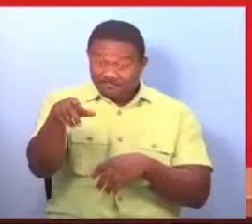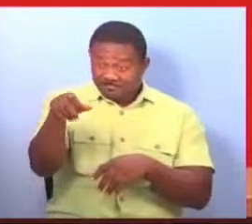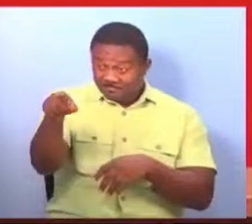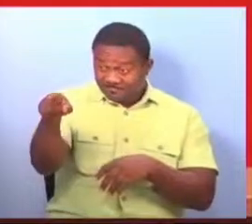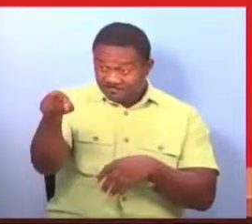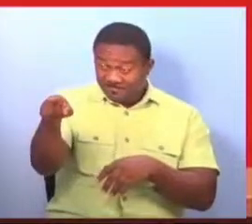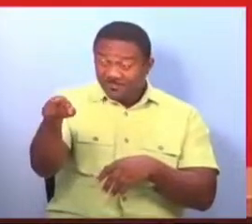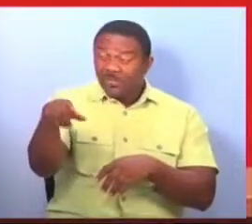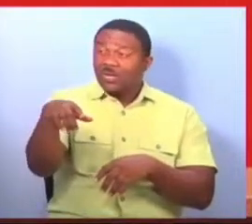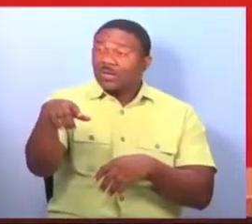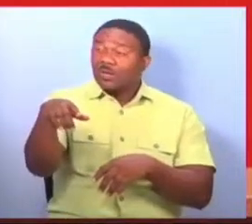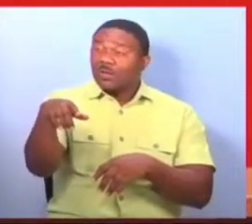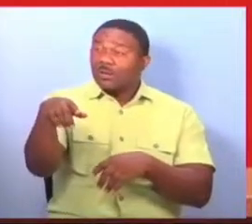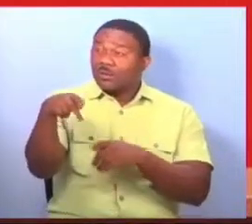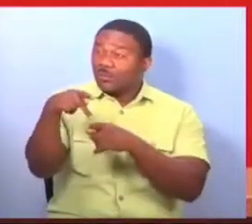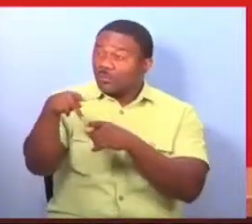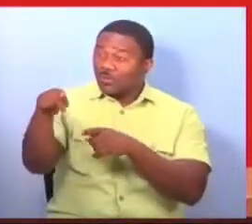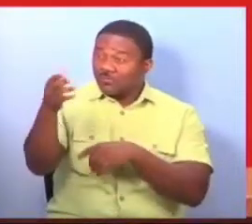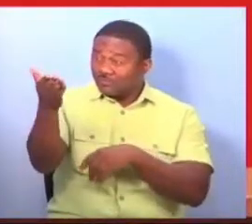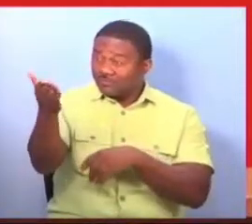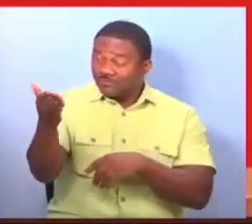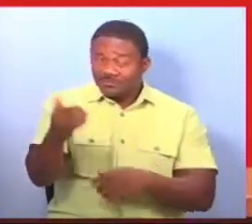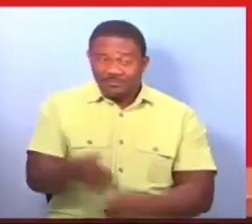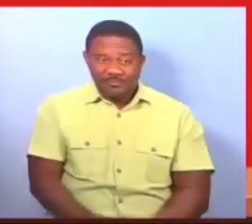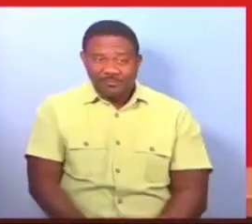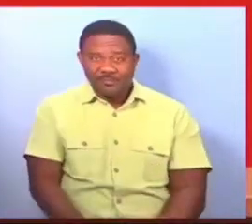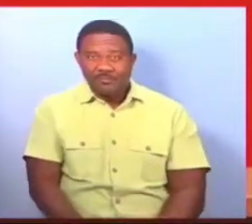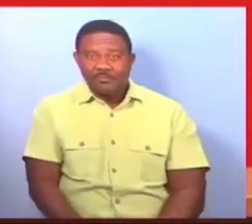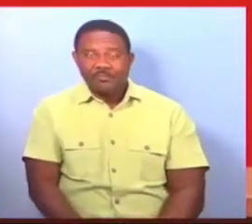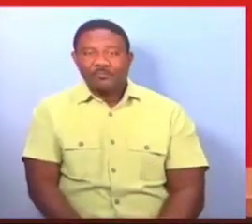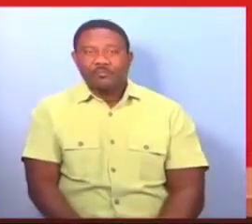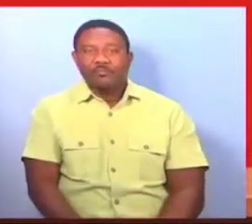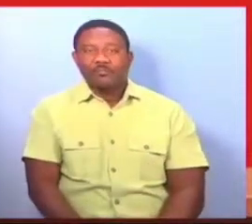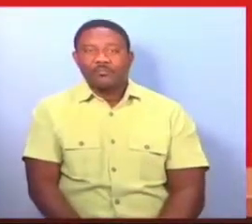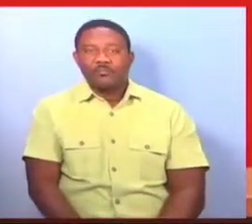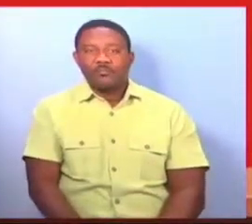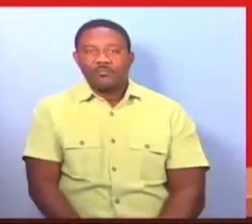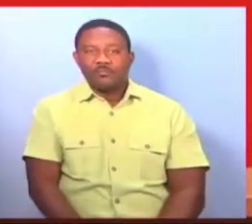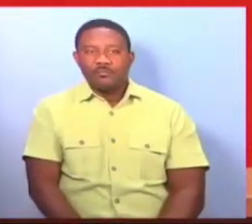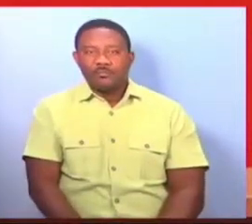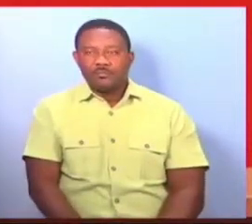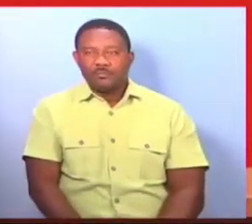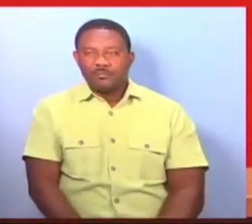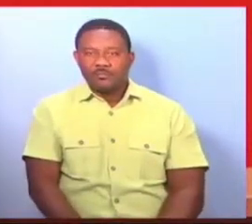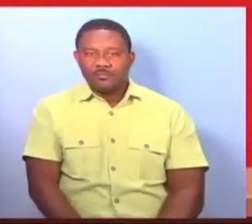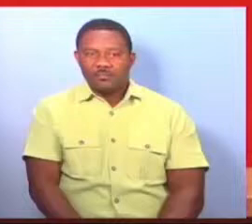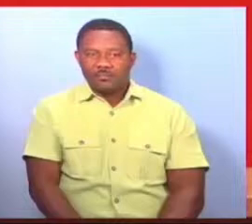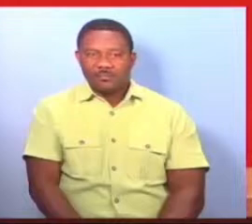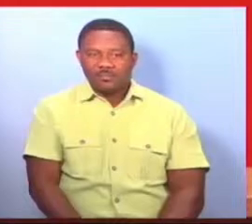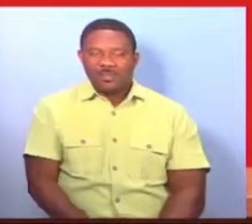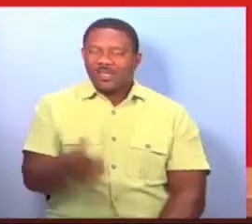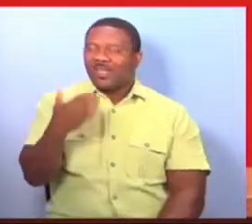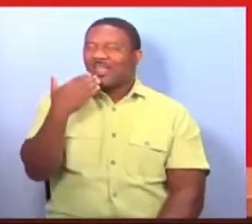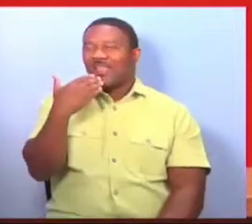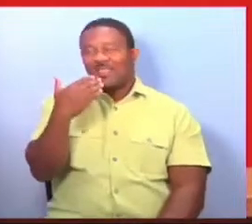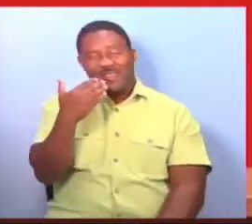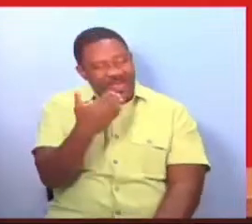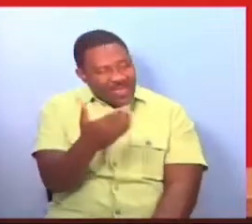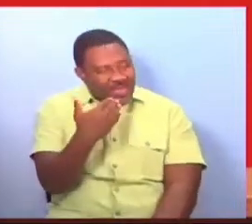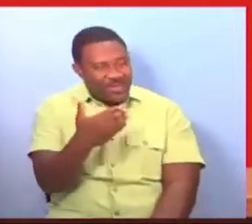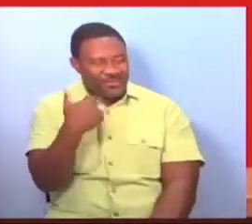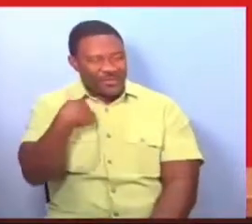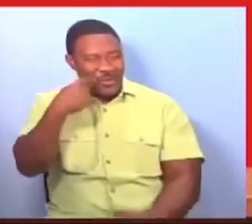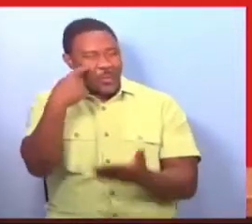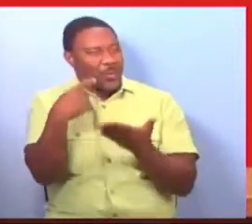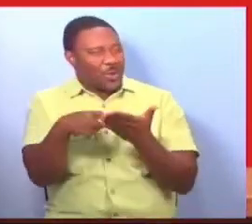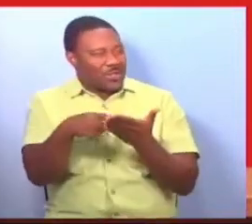you. Thank you very much, Mr. Speaker, for recognizing committee members.